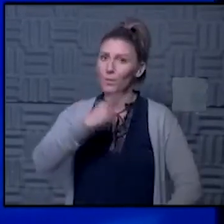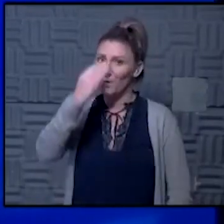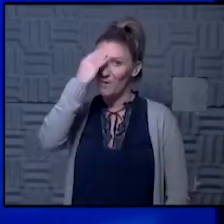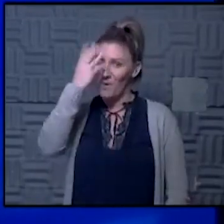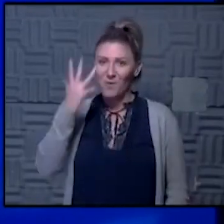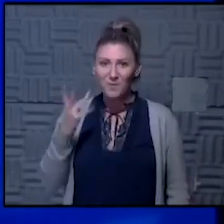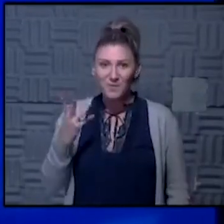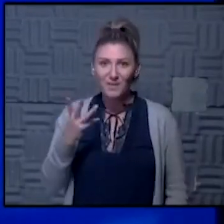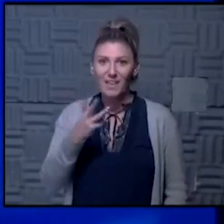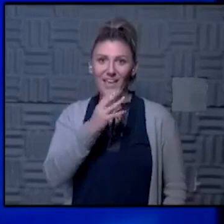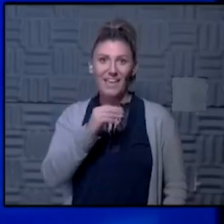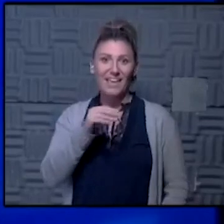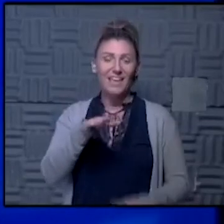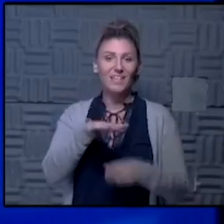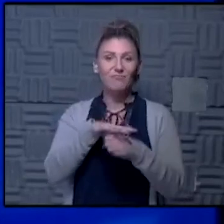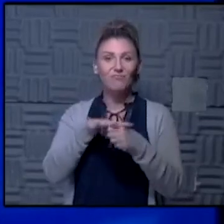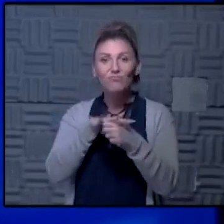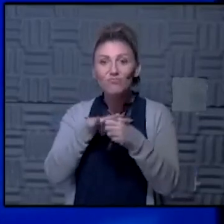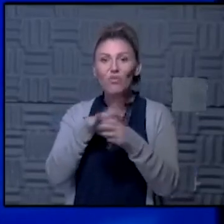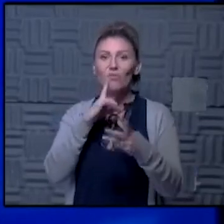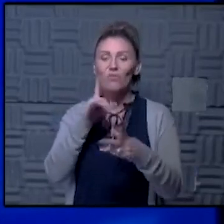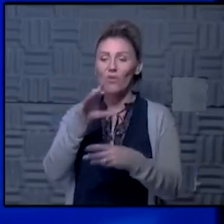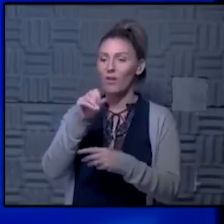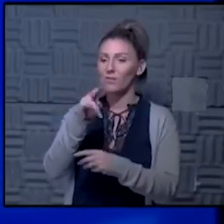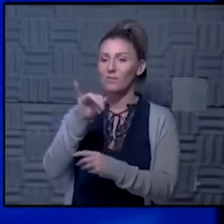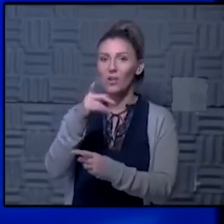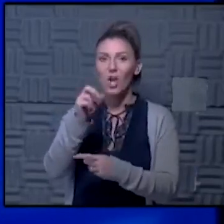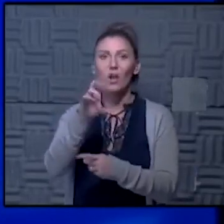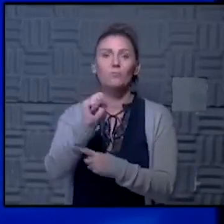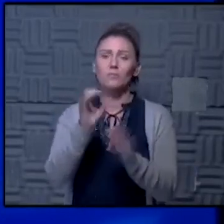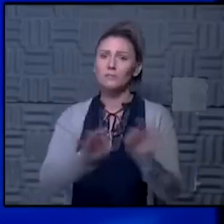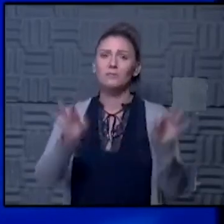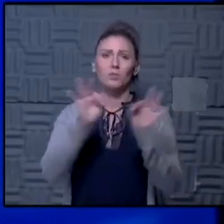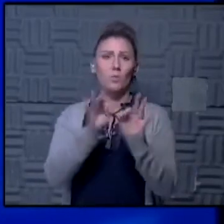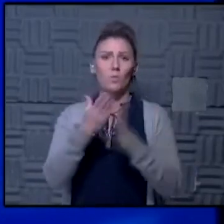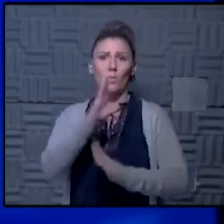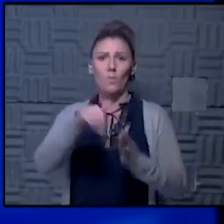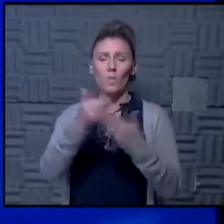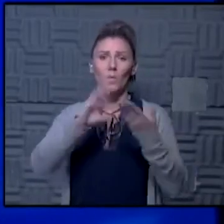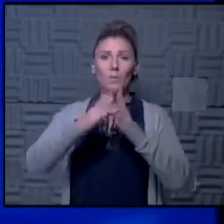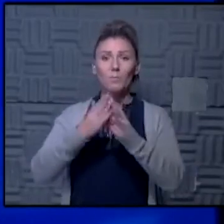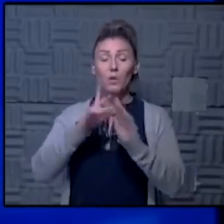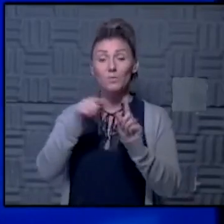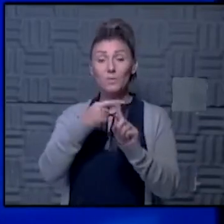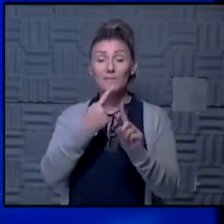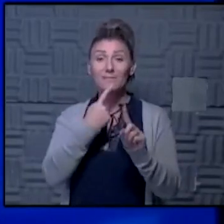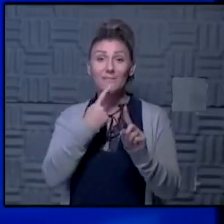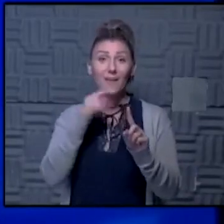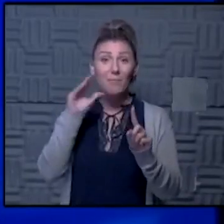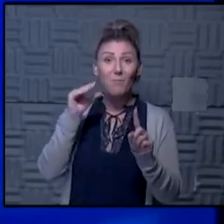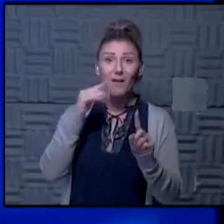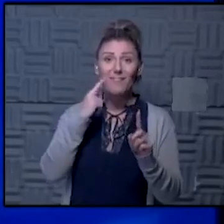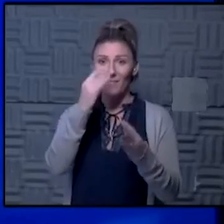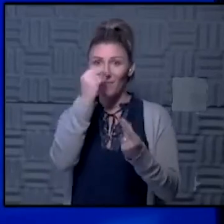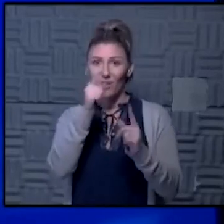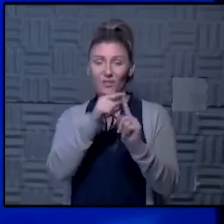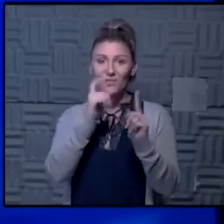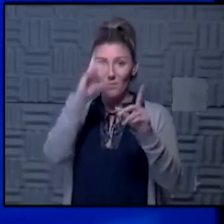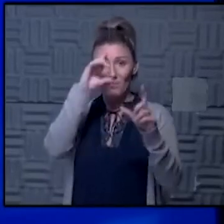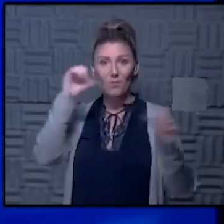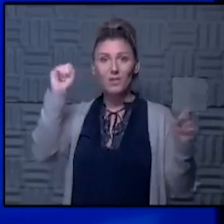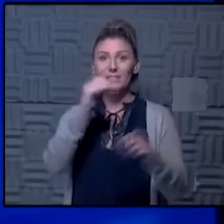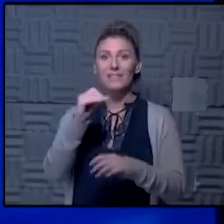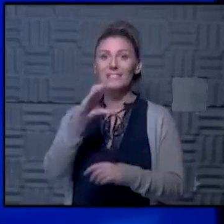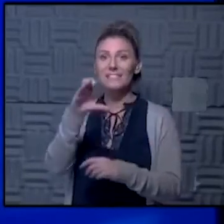and local commerce, which is vital to each and every one of us across our community. So as we say goodbye, here are some thoughts from the President